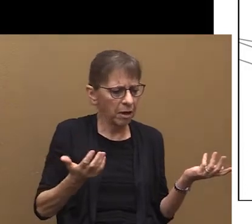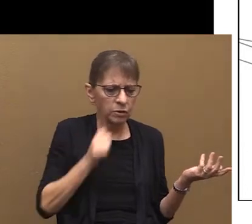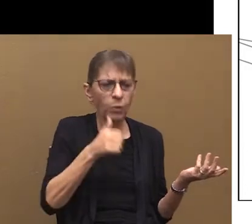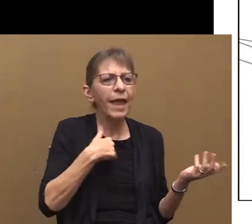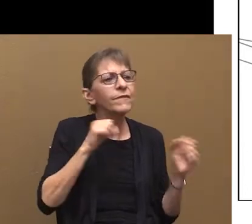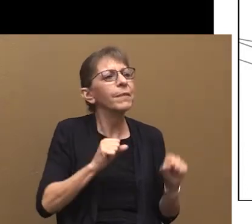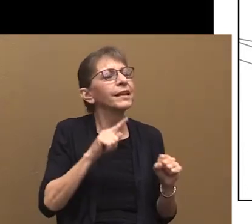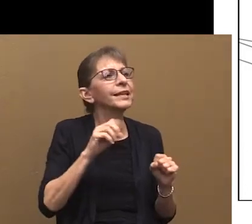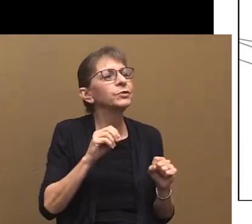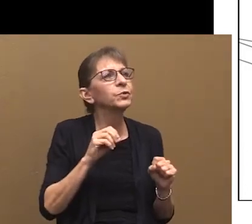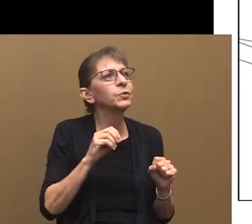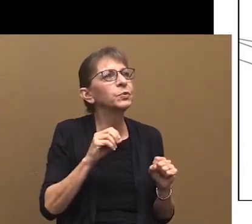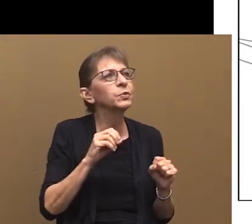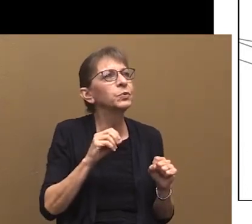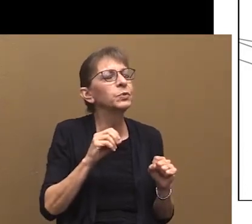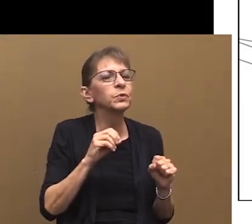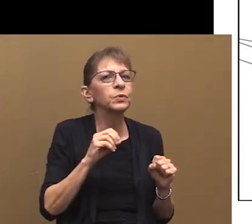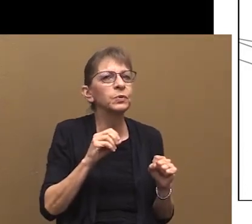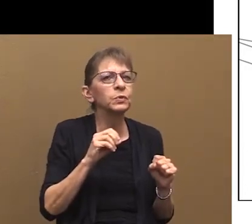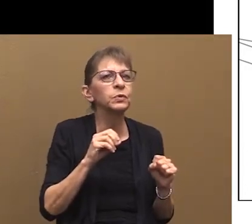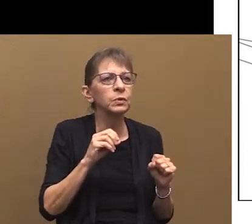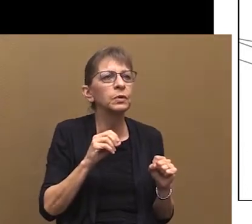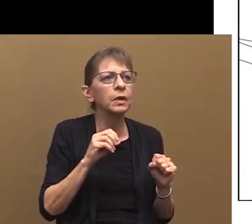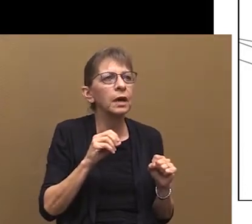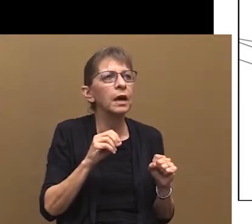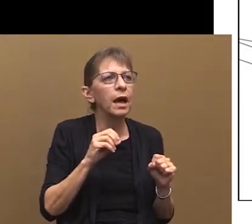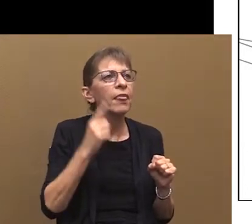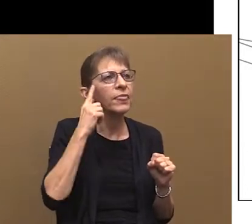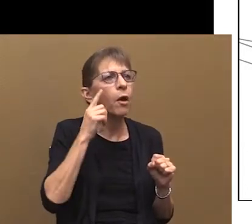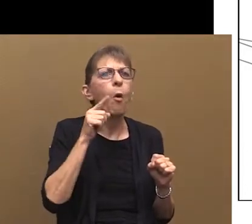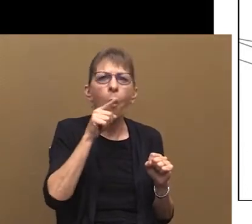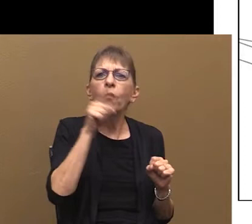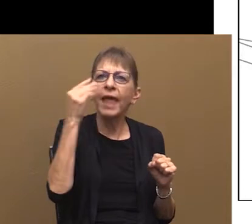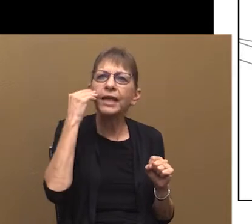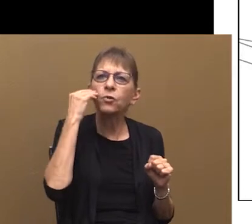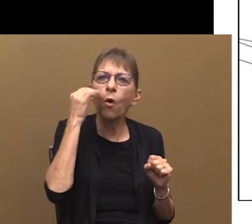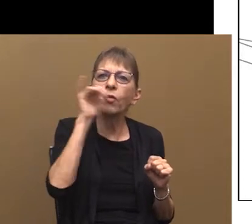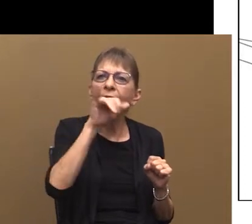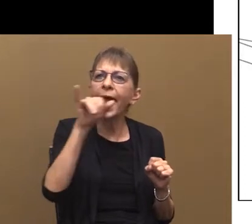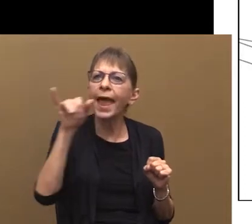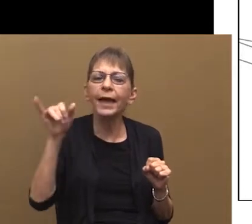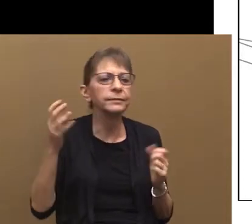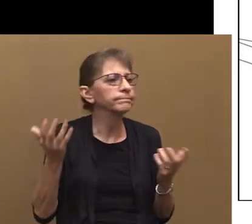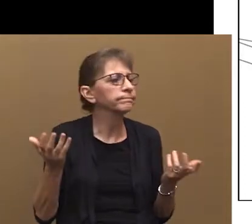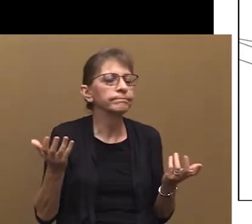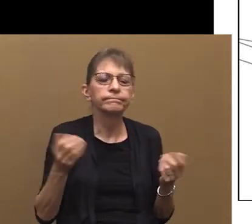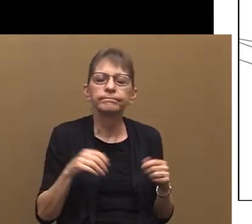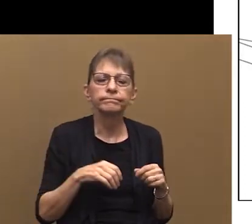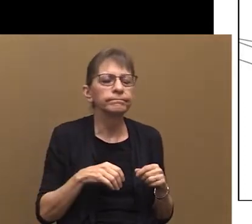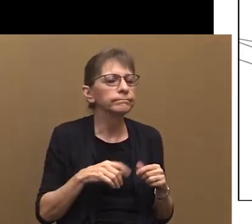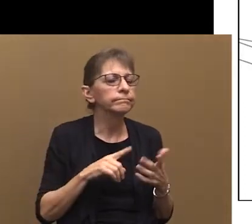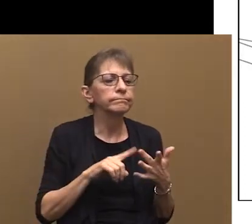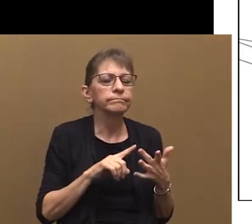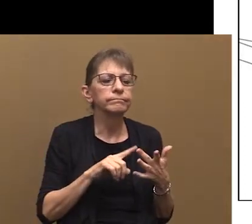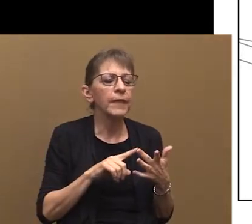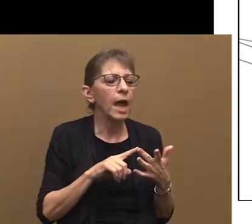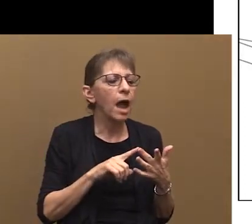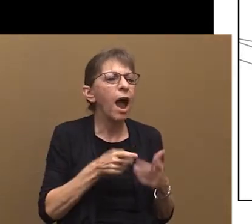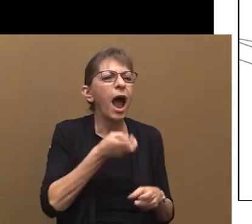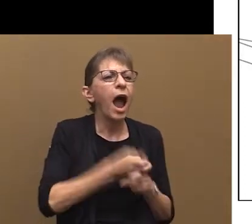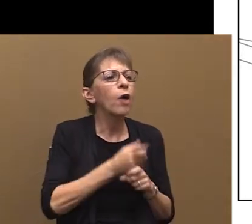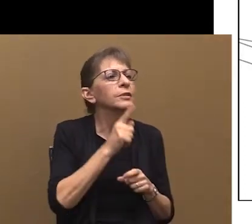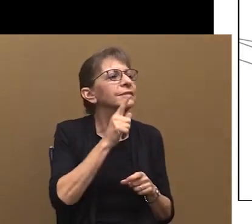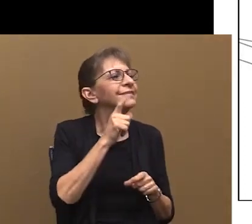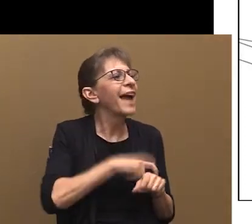the inability to take into account what other people know, or have a hard time to